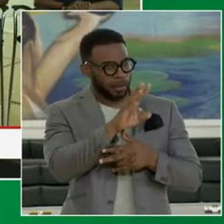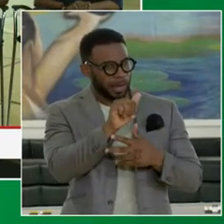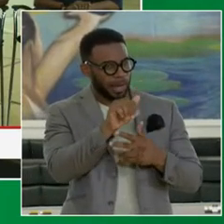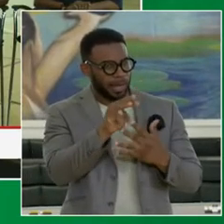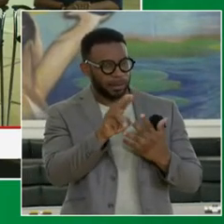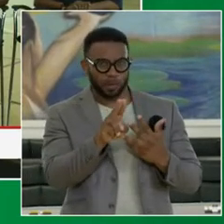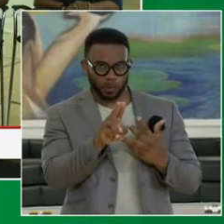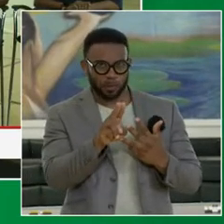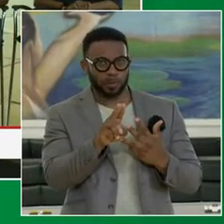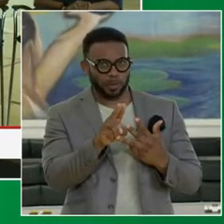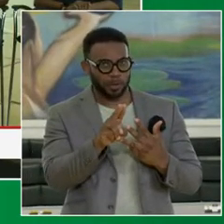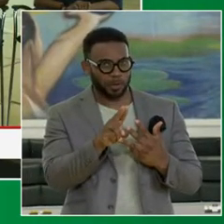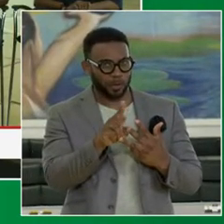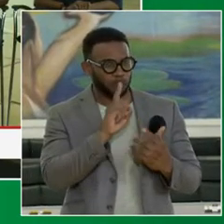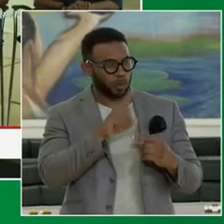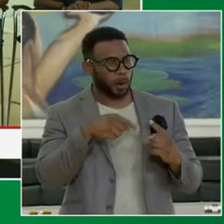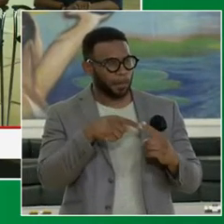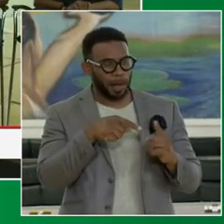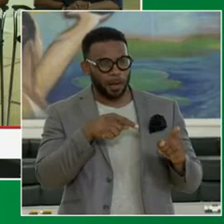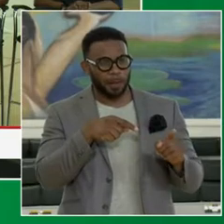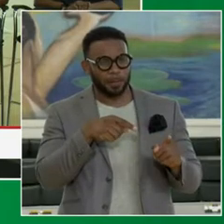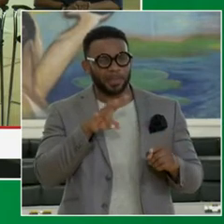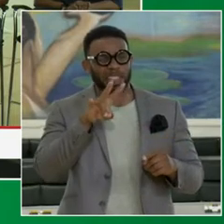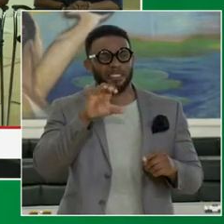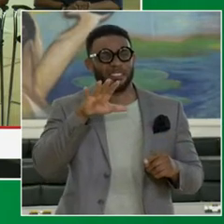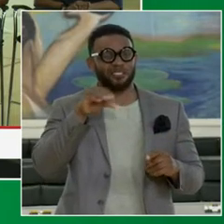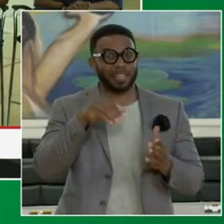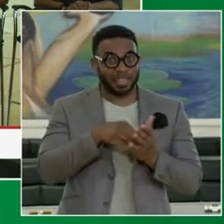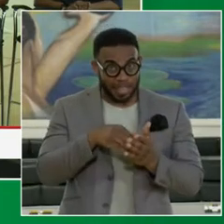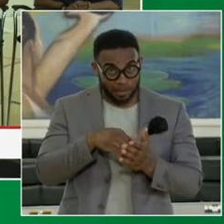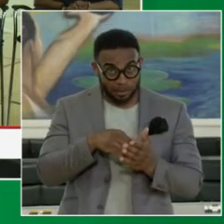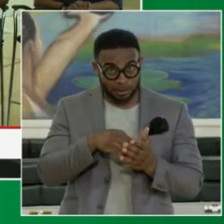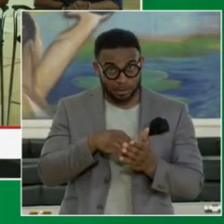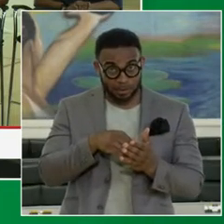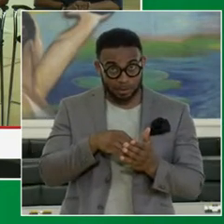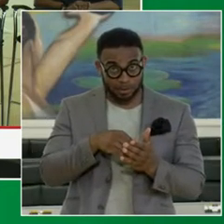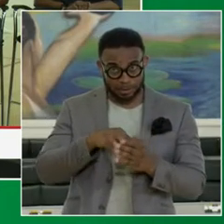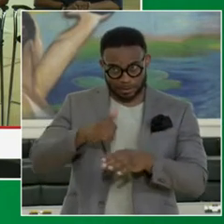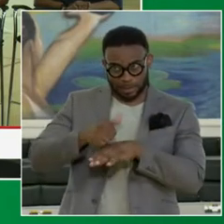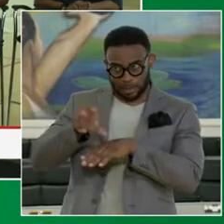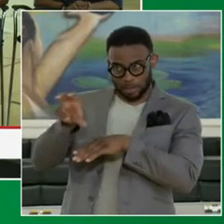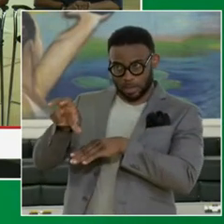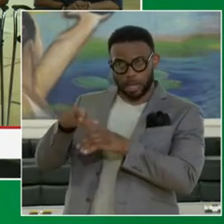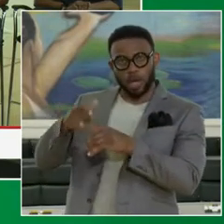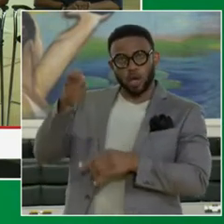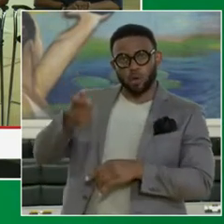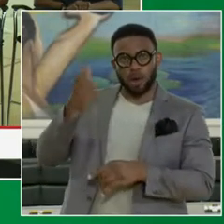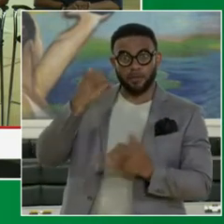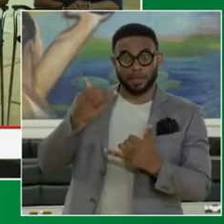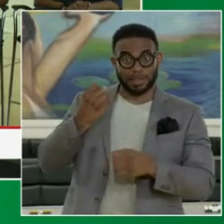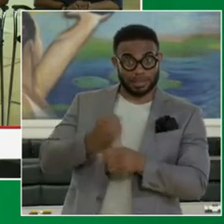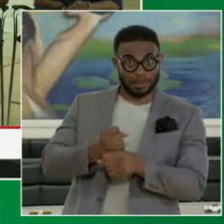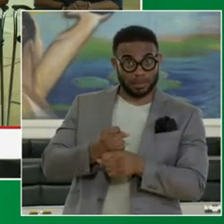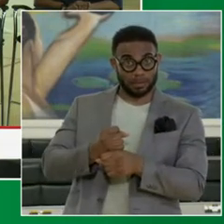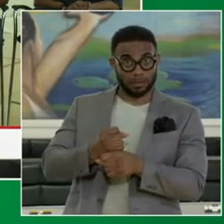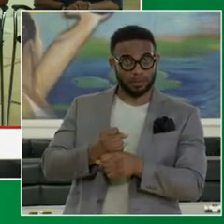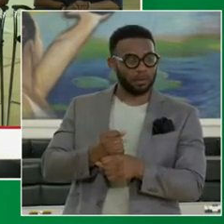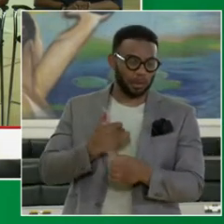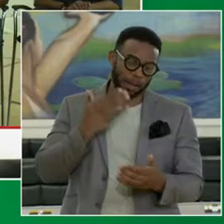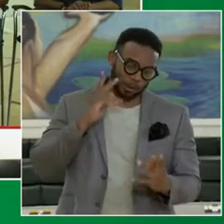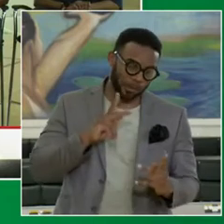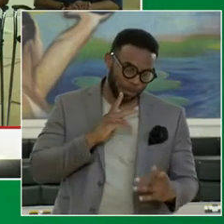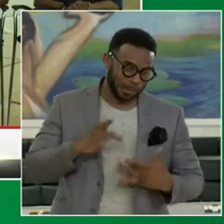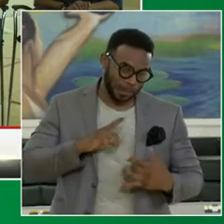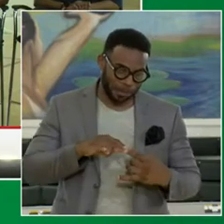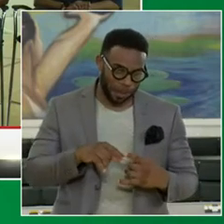you, because you were speaking about the $750,000 in grants for this year, which I know